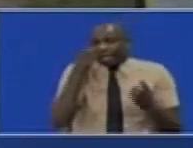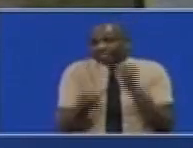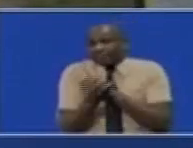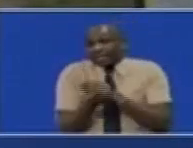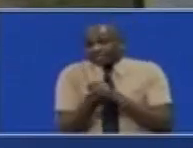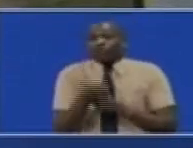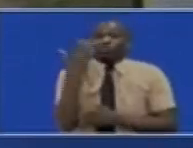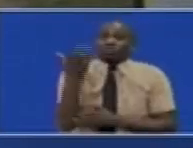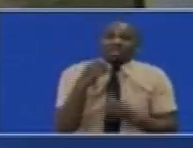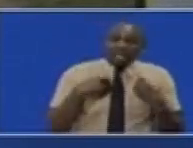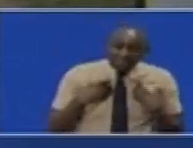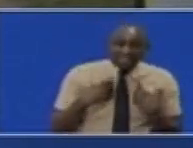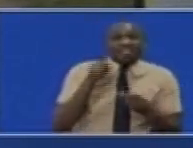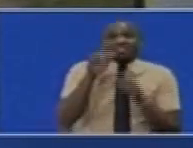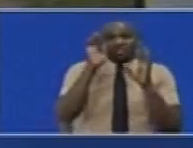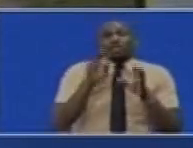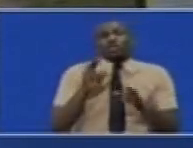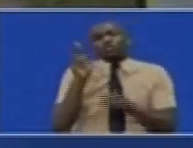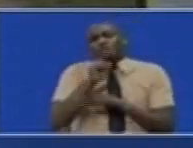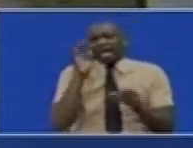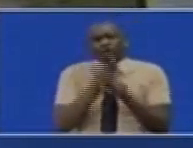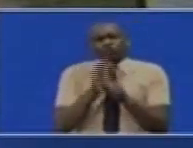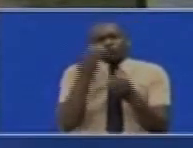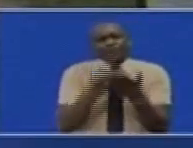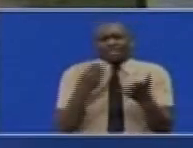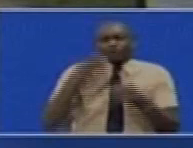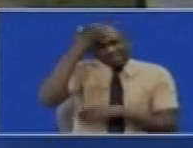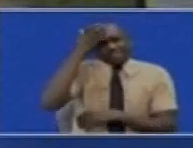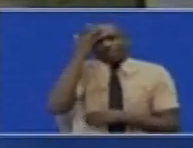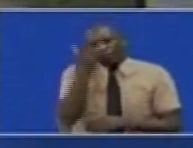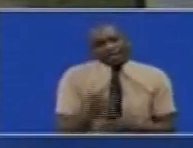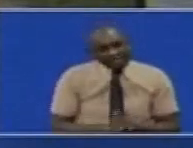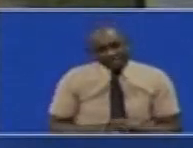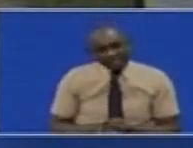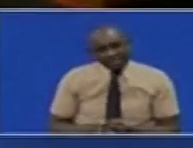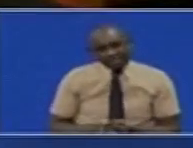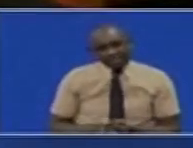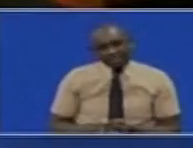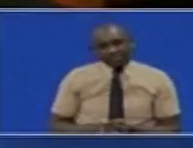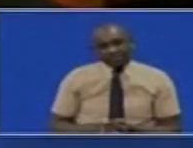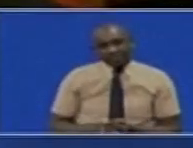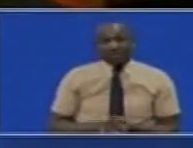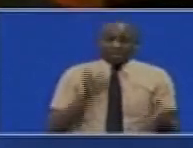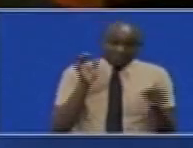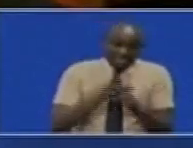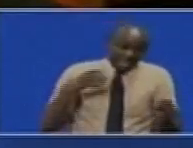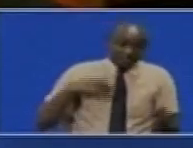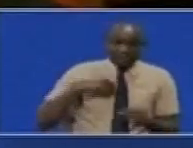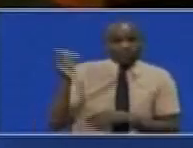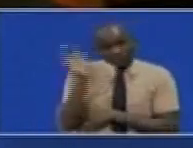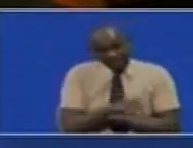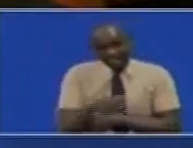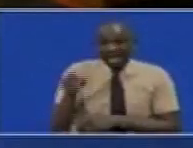was given on why it was necessary to spend such huge sums of money on taxi services. Wengine watarudi kwa kuwa sisi